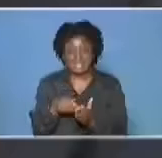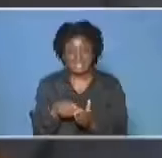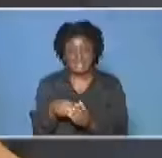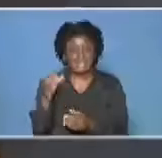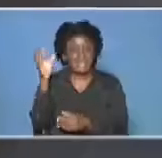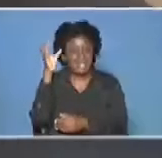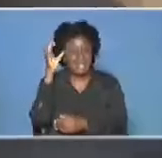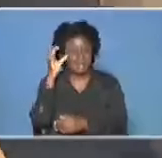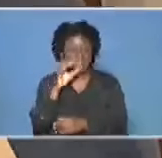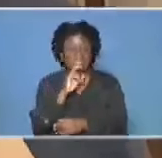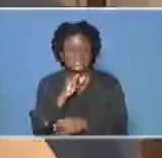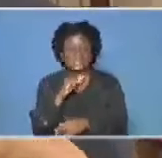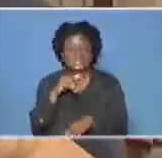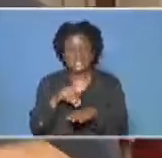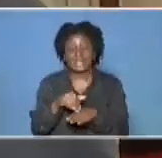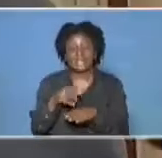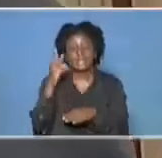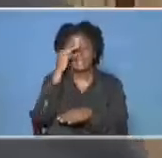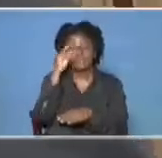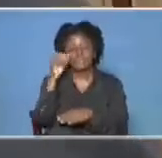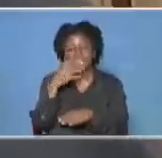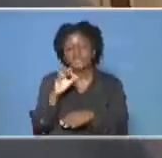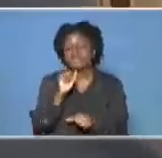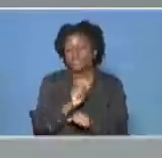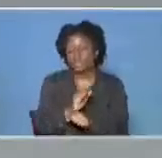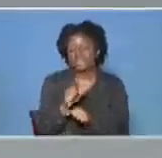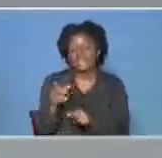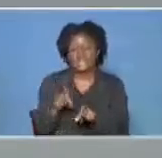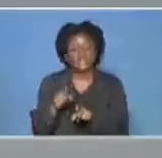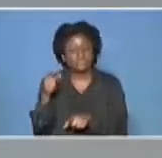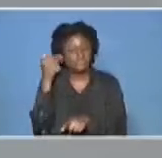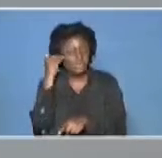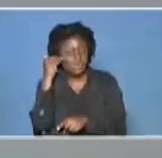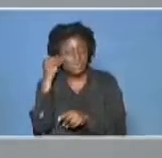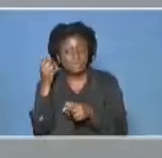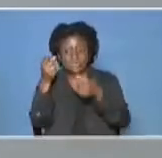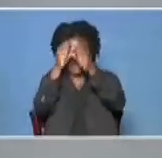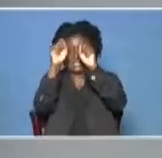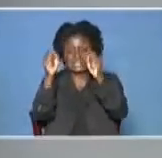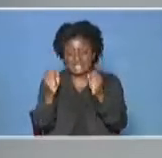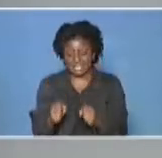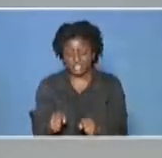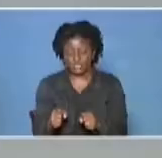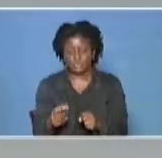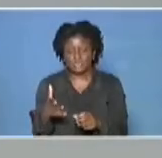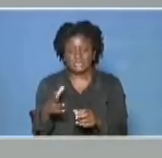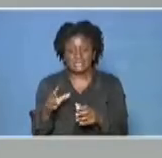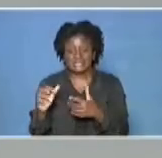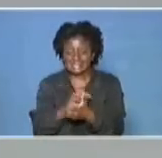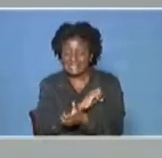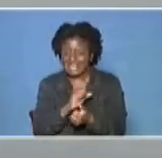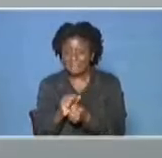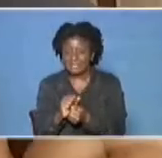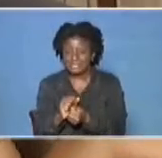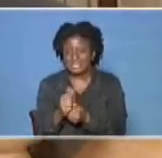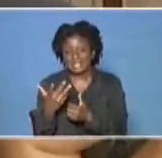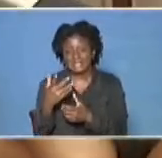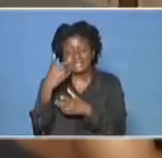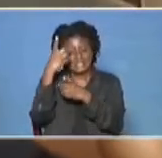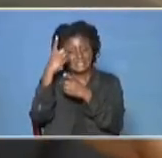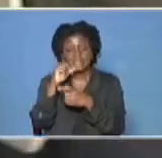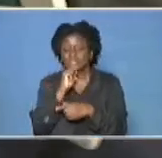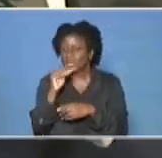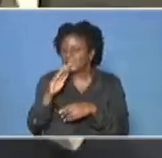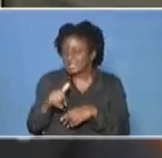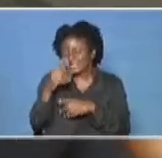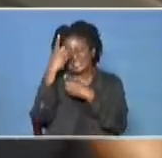Columbus is currently at the Ministry of Works. As you know, the statue was damaged, and a determination has not yet been